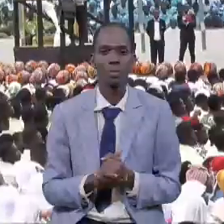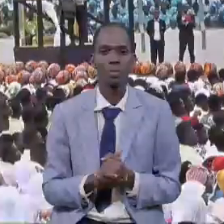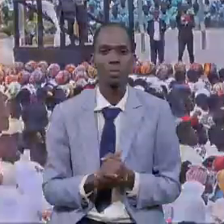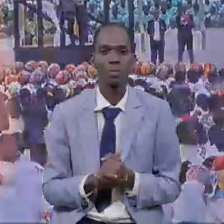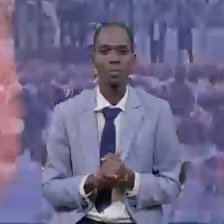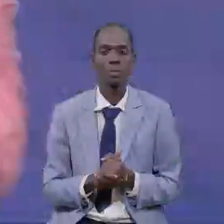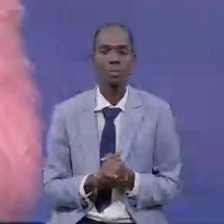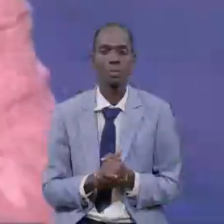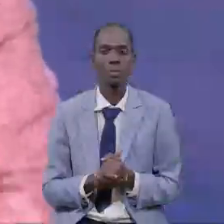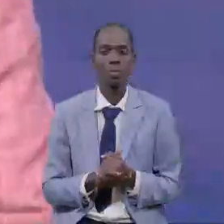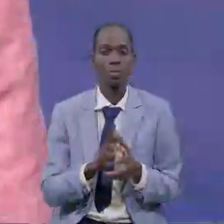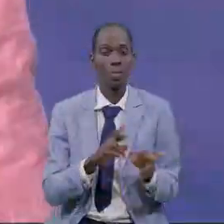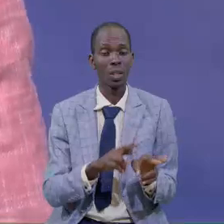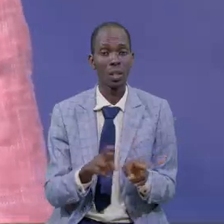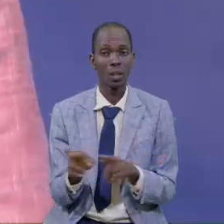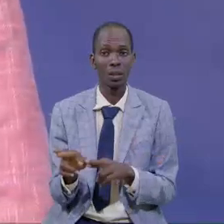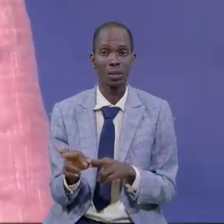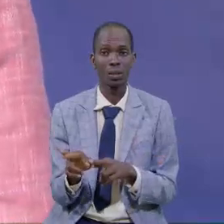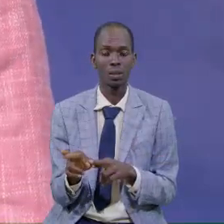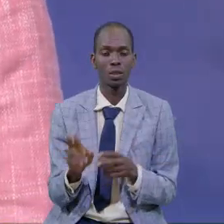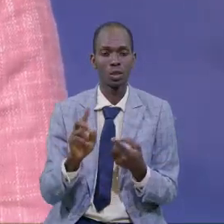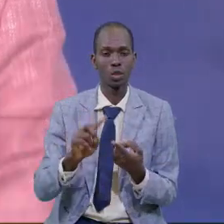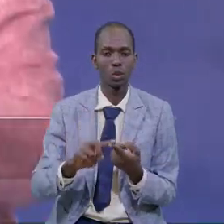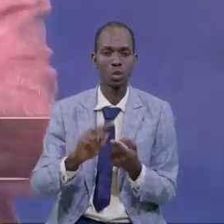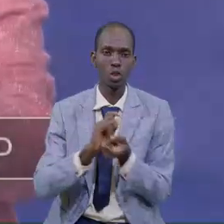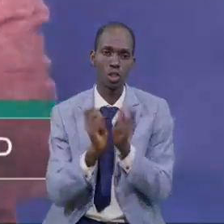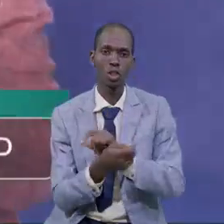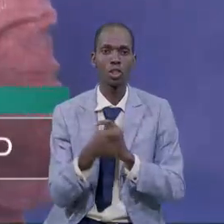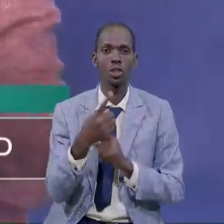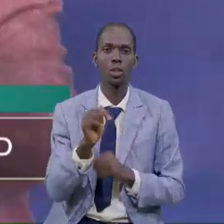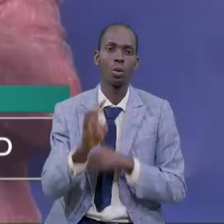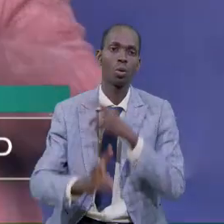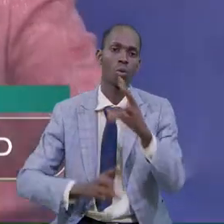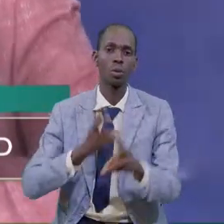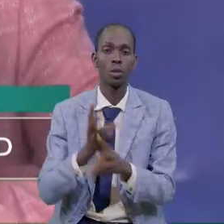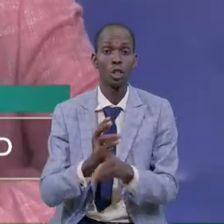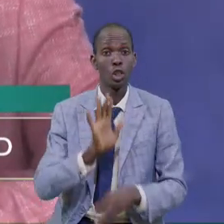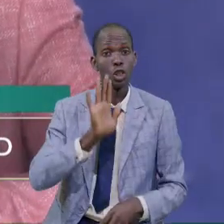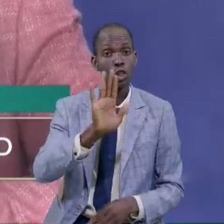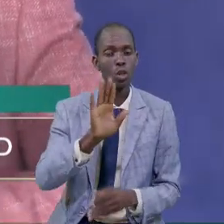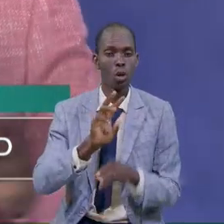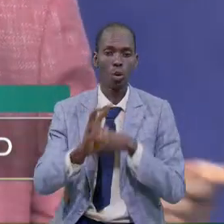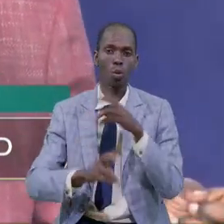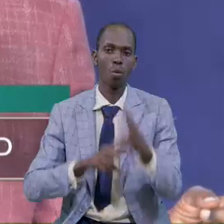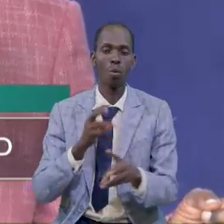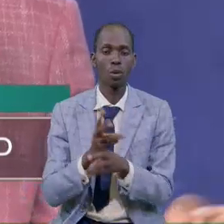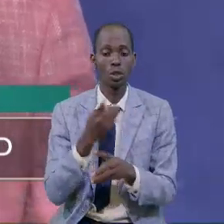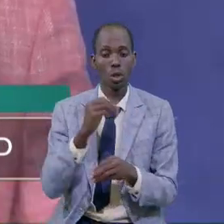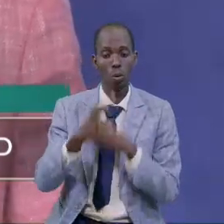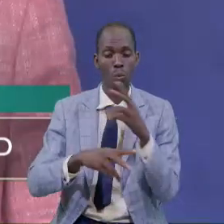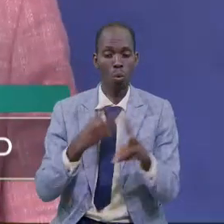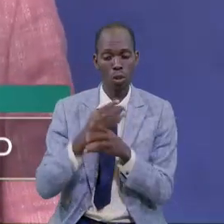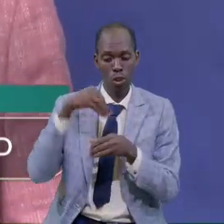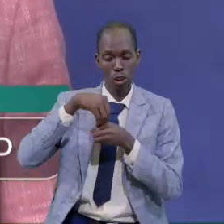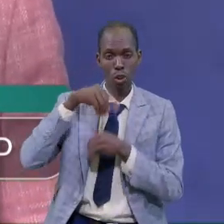Ready to change the world. Your world. The world in you. The world within